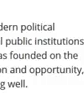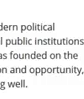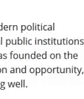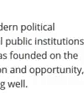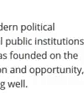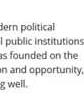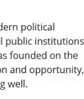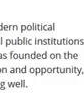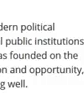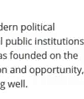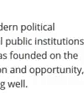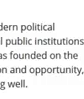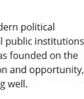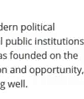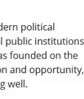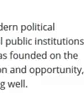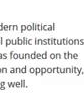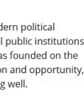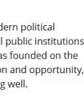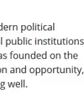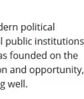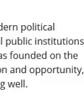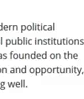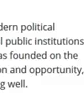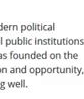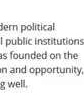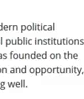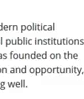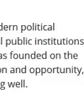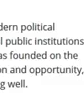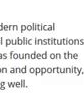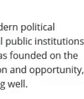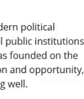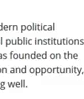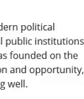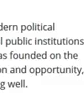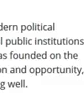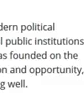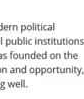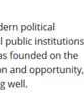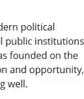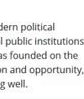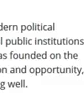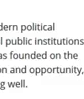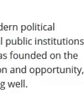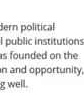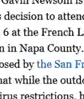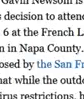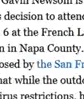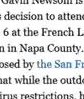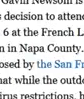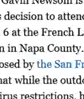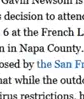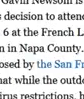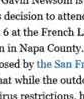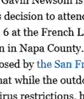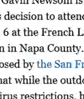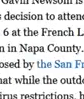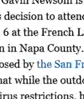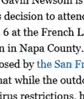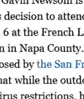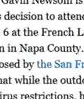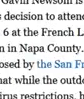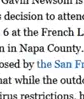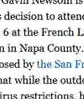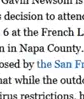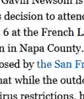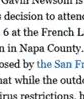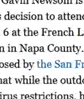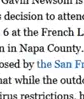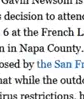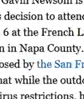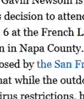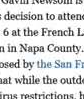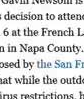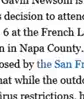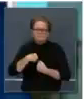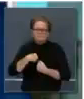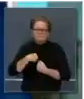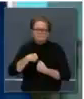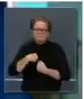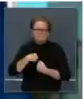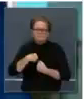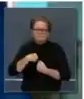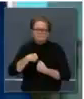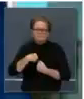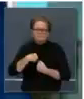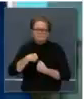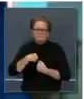clients. Now, it's interesting and ironic, if you like, that he would go